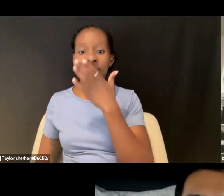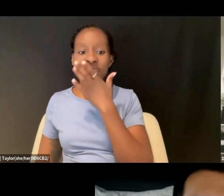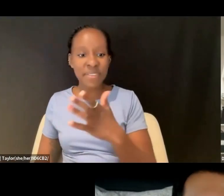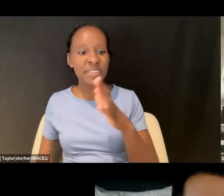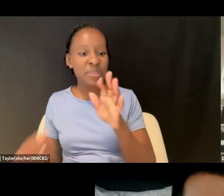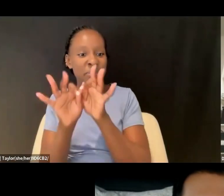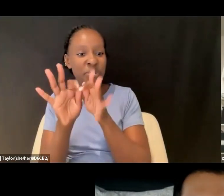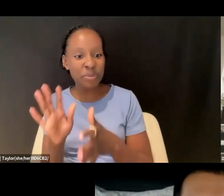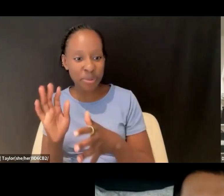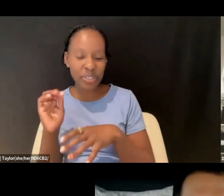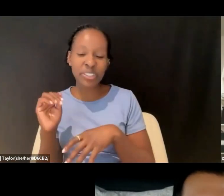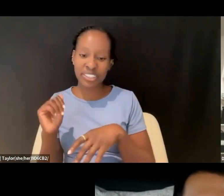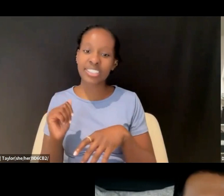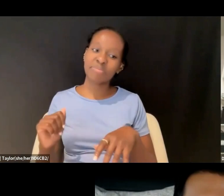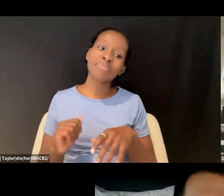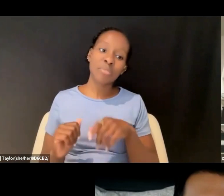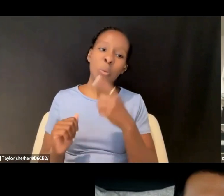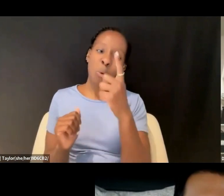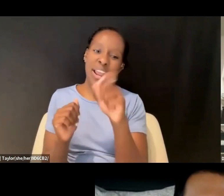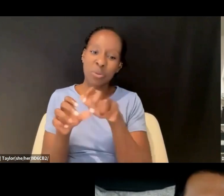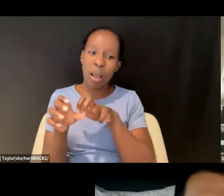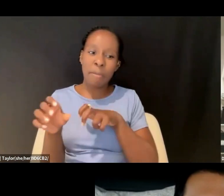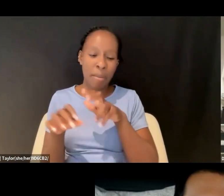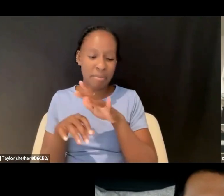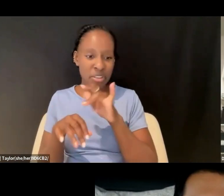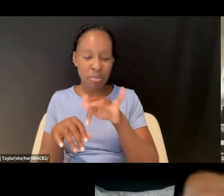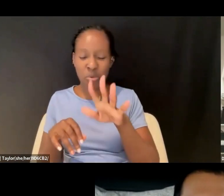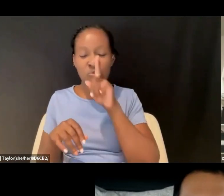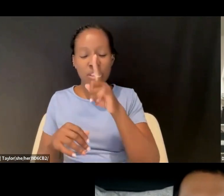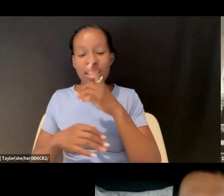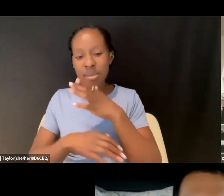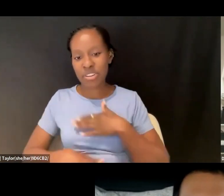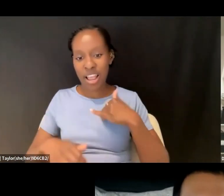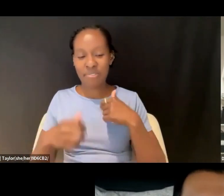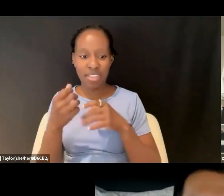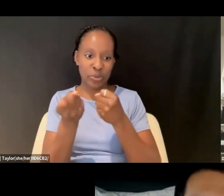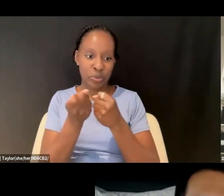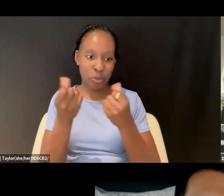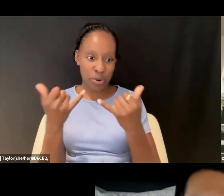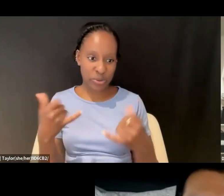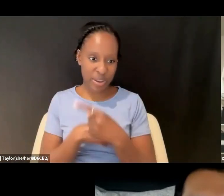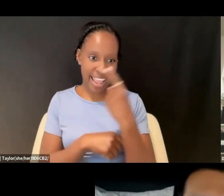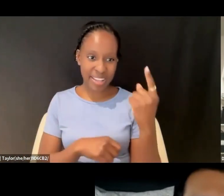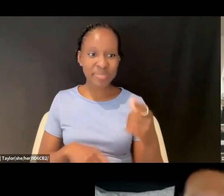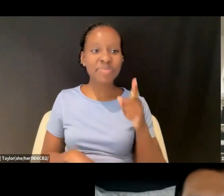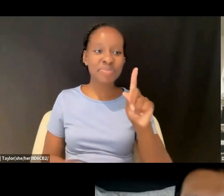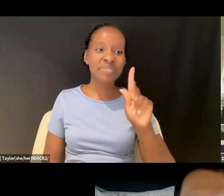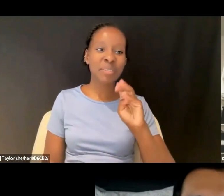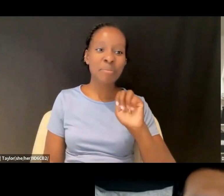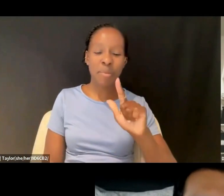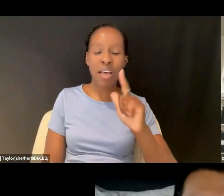Taylor. And Audrey had to leave, so we really appreciate to have the interpretation support today. Good luck, everybody, and hopefully we'll